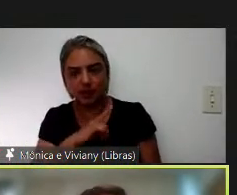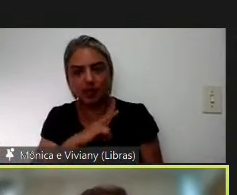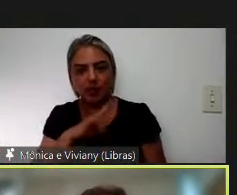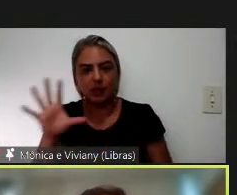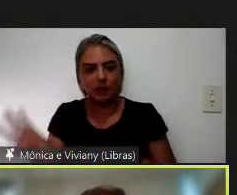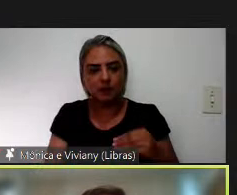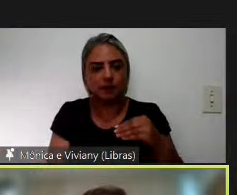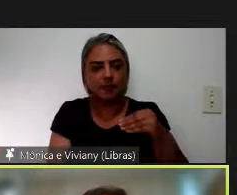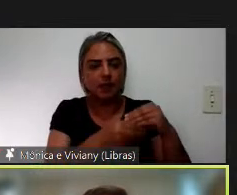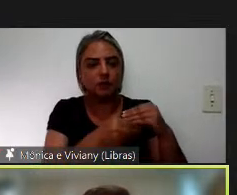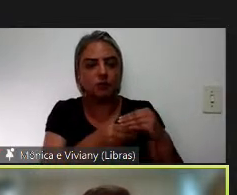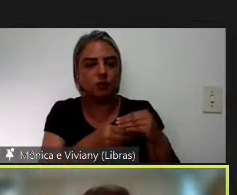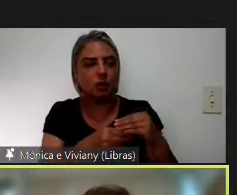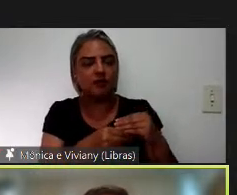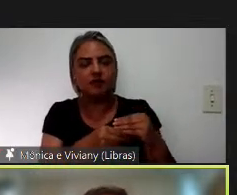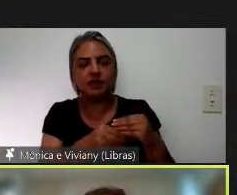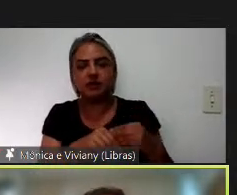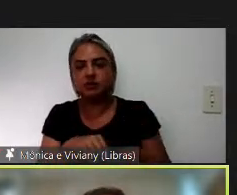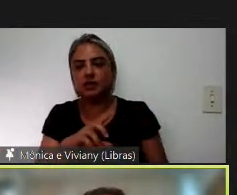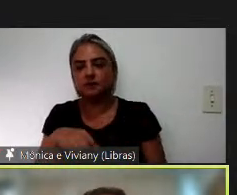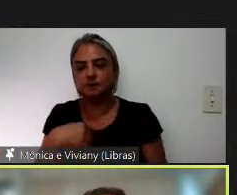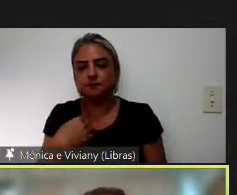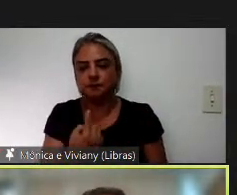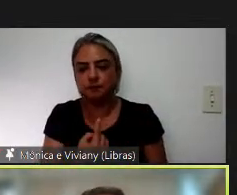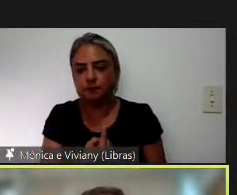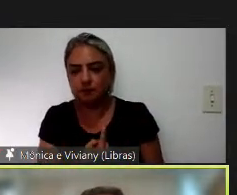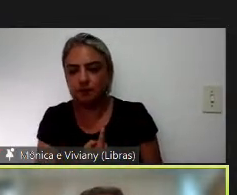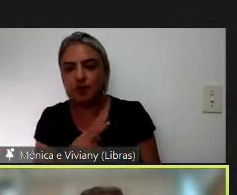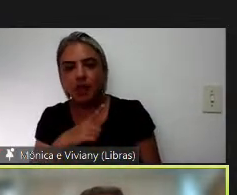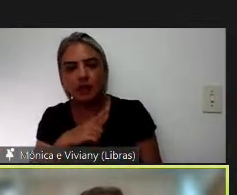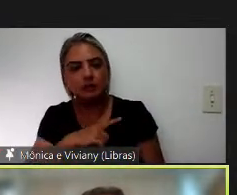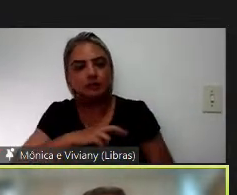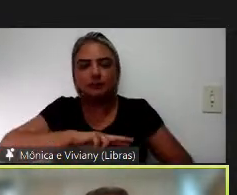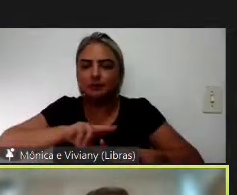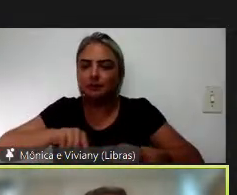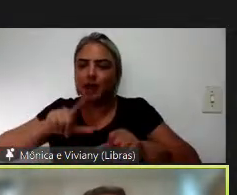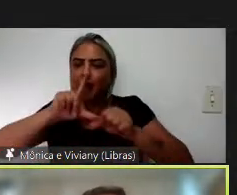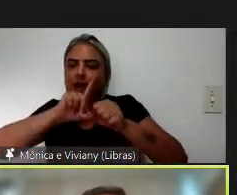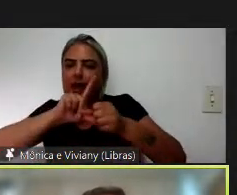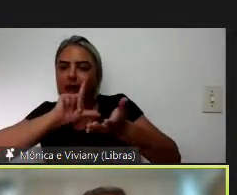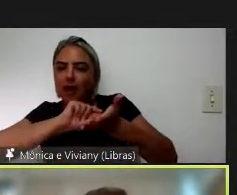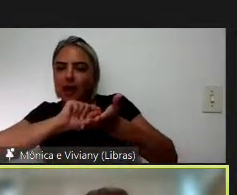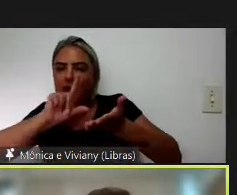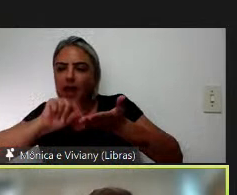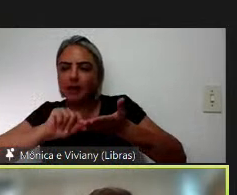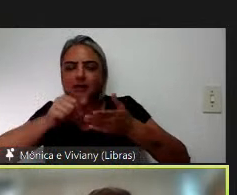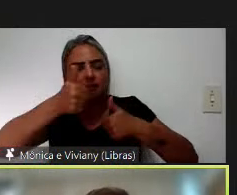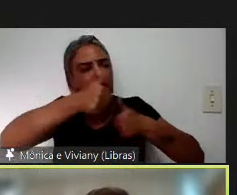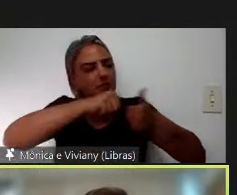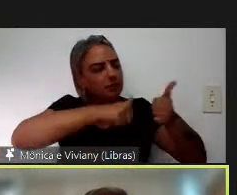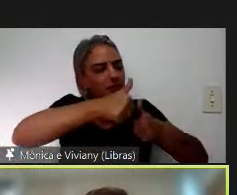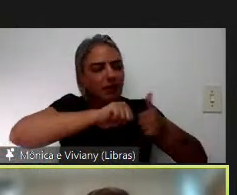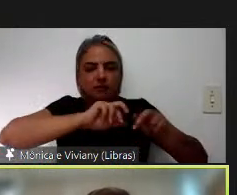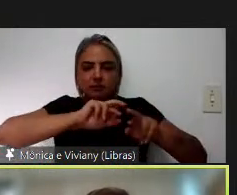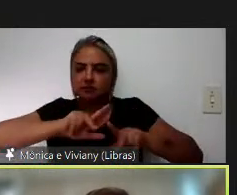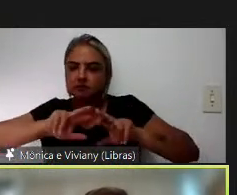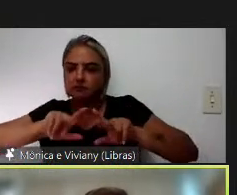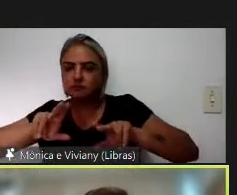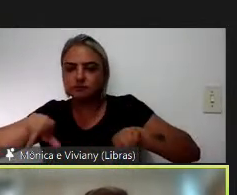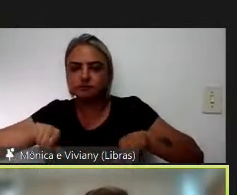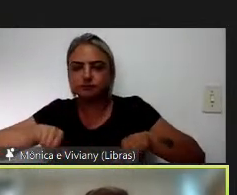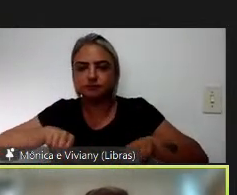a newspaper. We have a series of articles that make